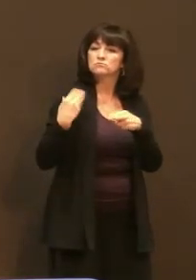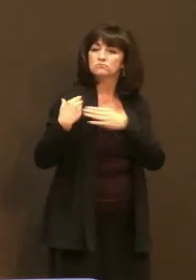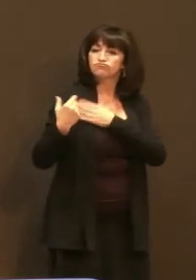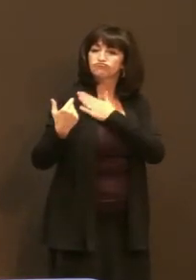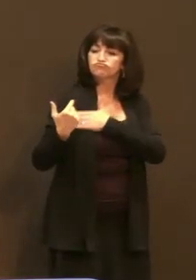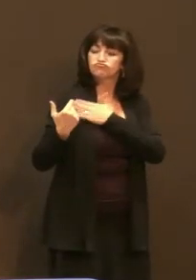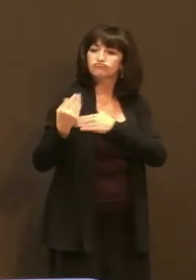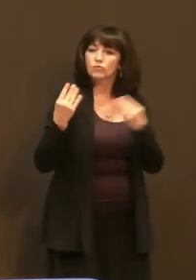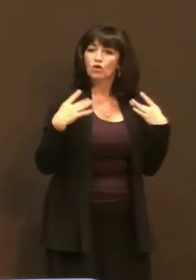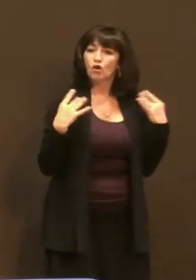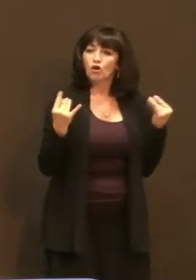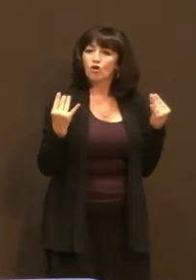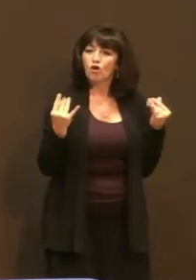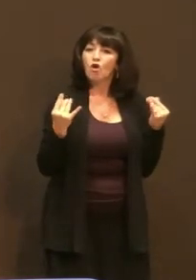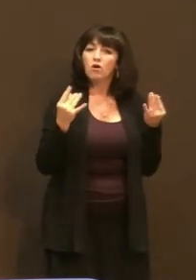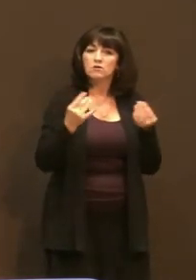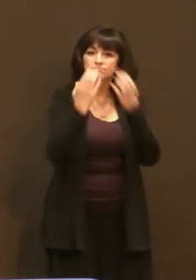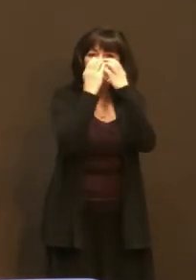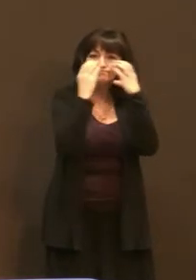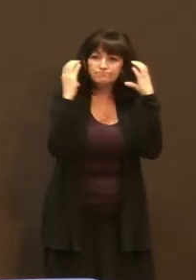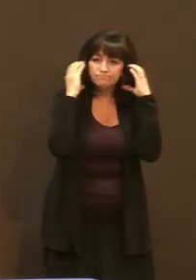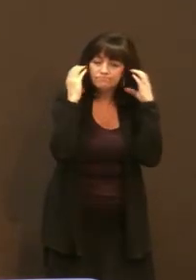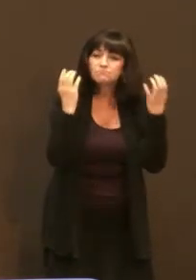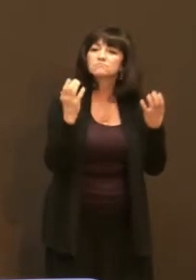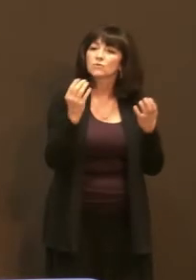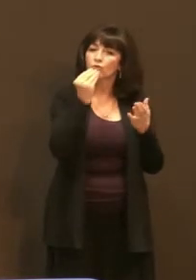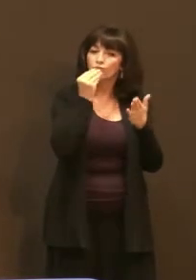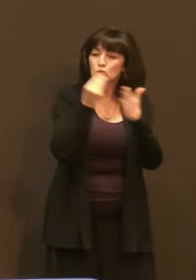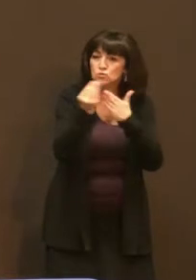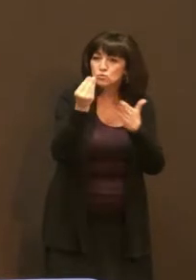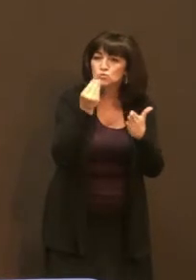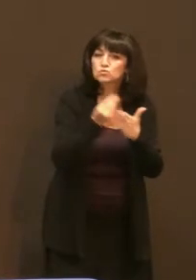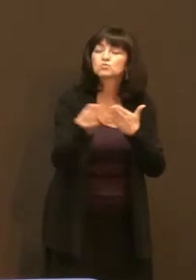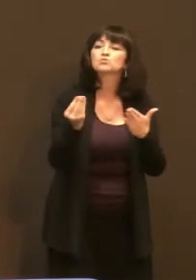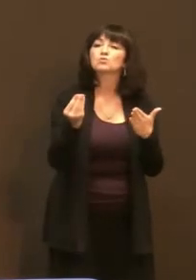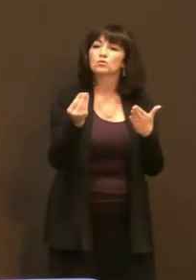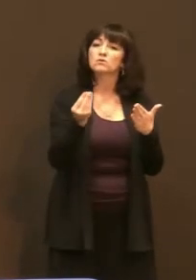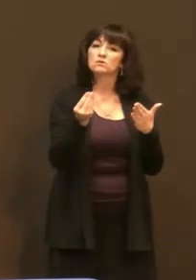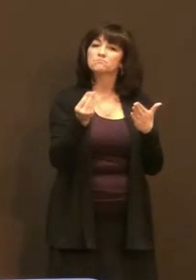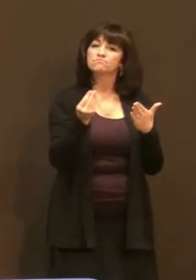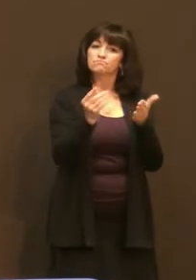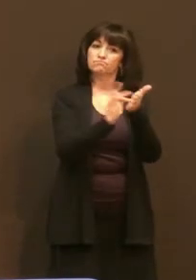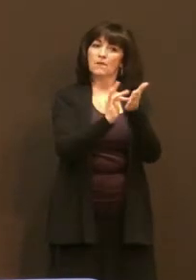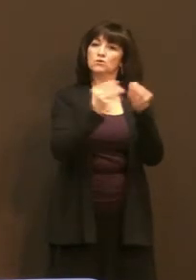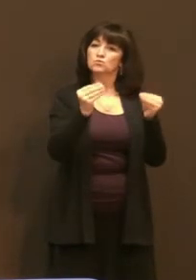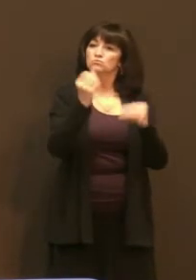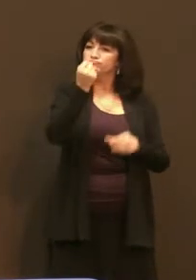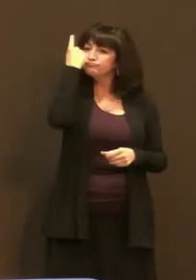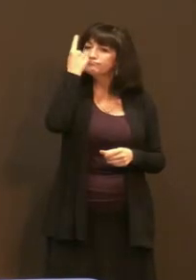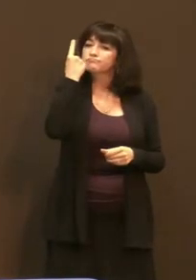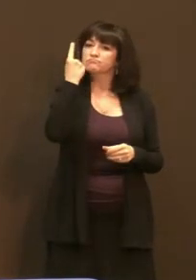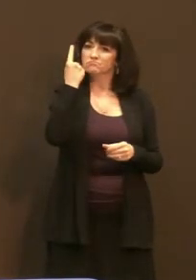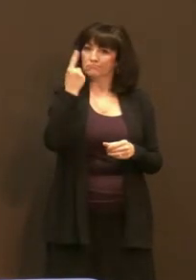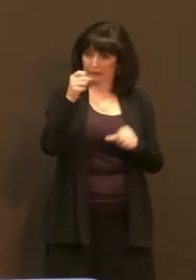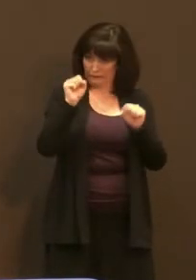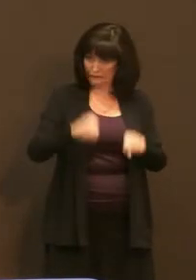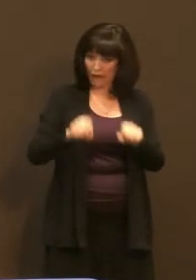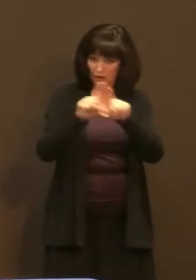stores and pharmacies where it can be difficult to social distance. We recommend using a cloth face